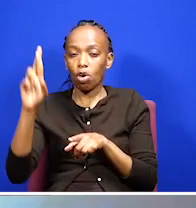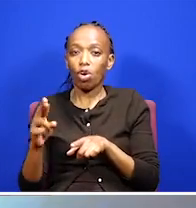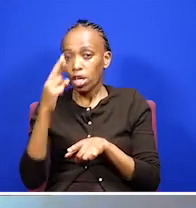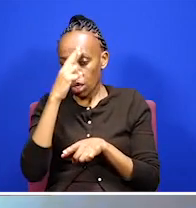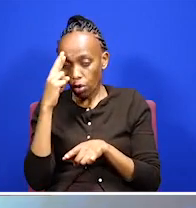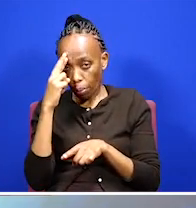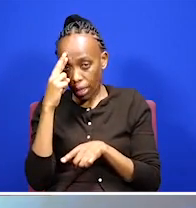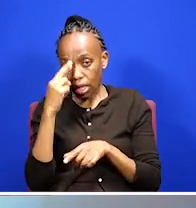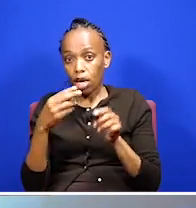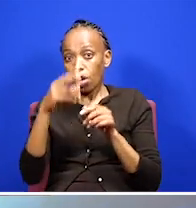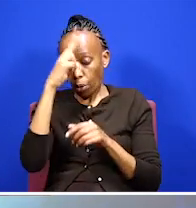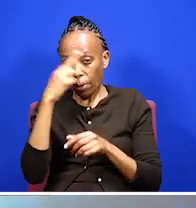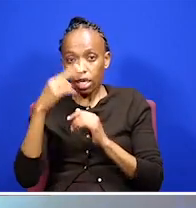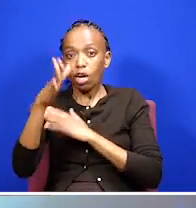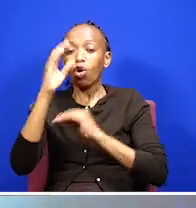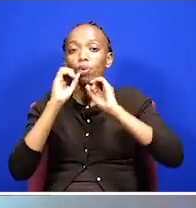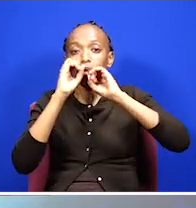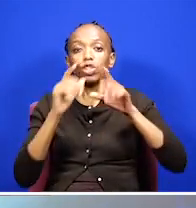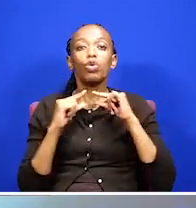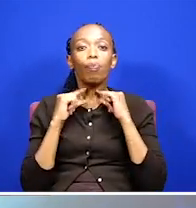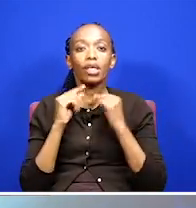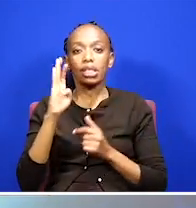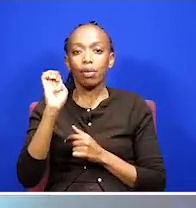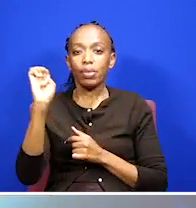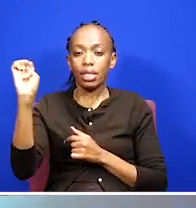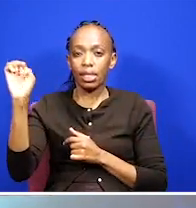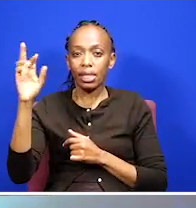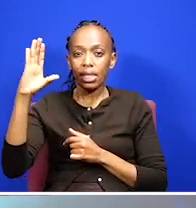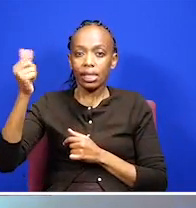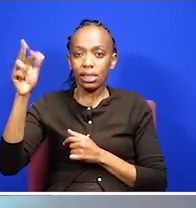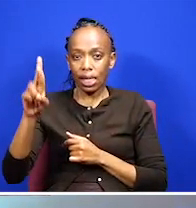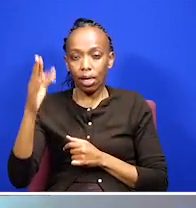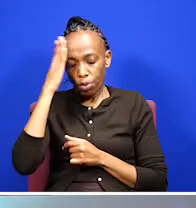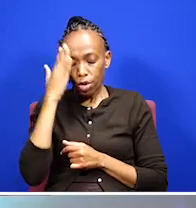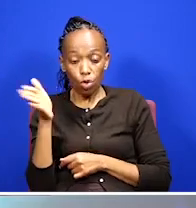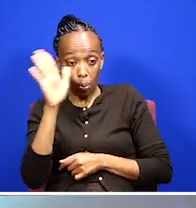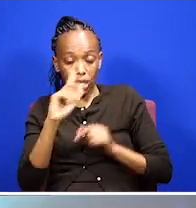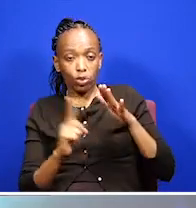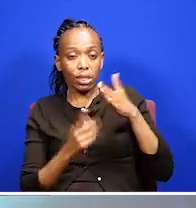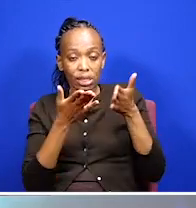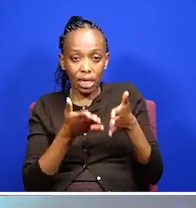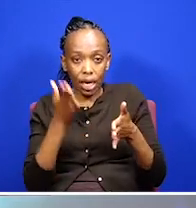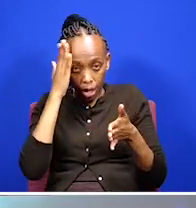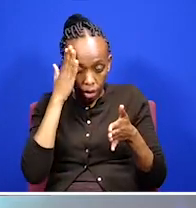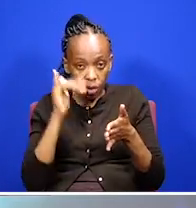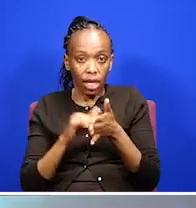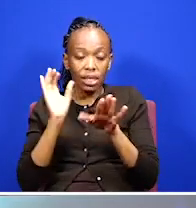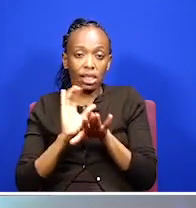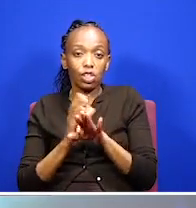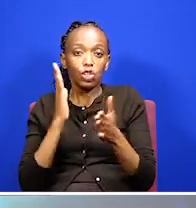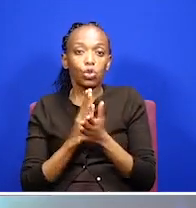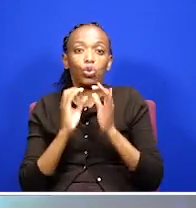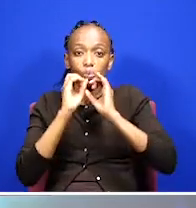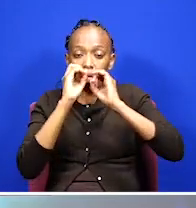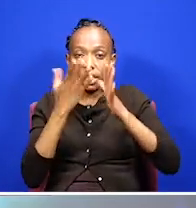in Romania. Romania, God bless you. God bless you, Reverend Beecher. We know that you've just gotten back to ministry there, and I know the church is truly